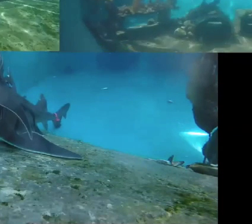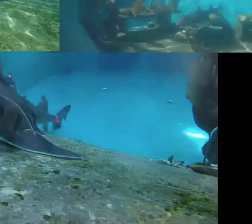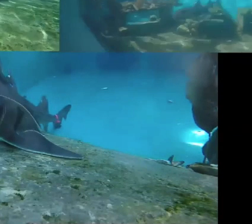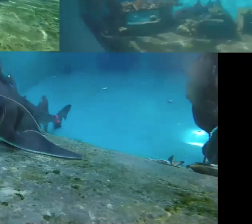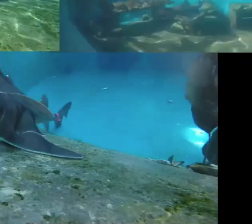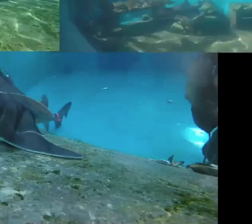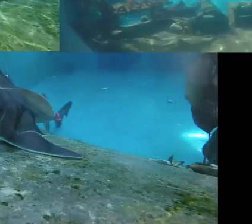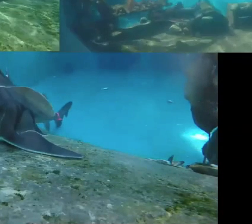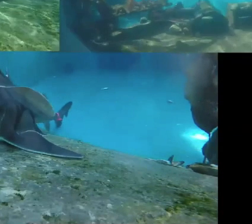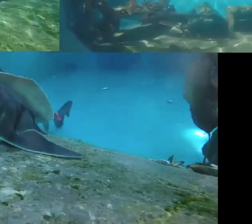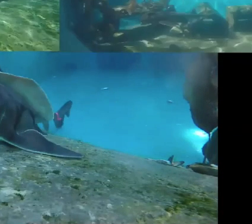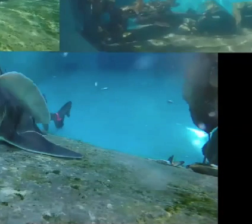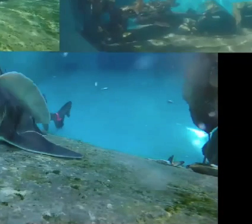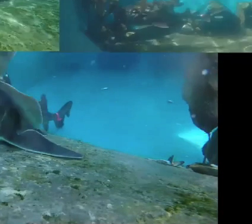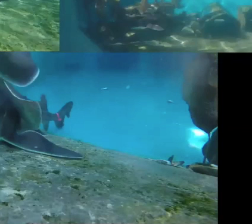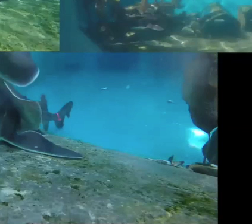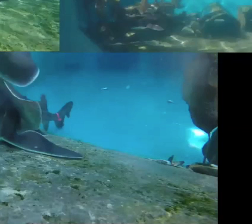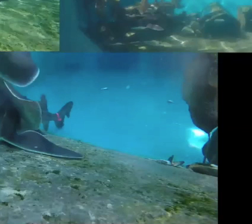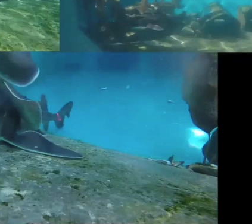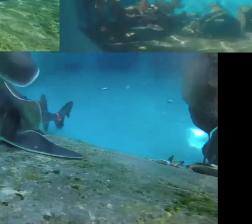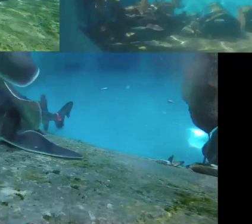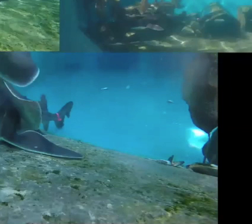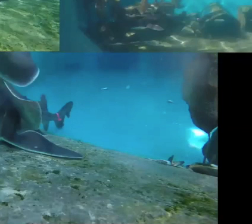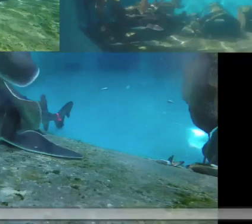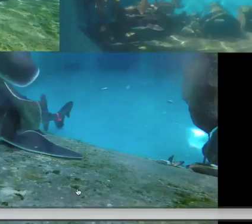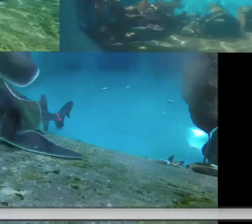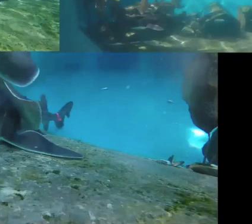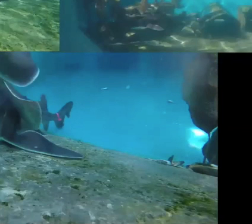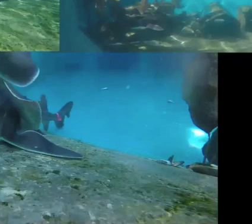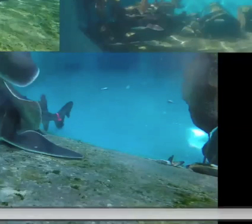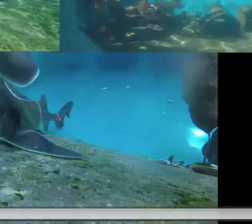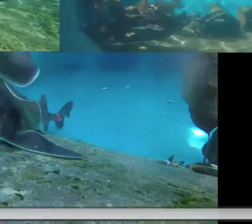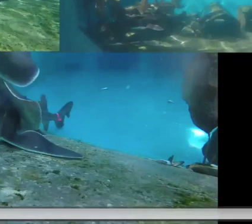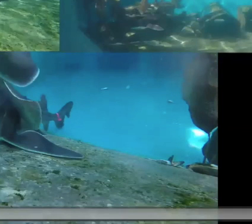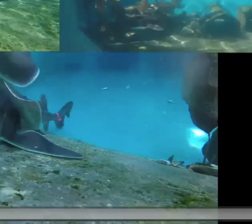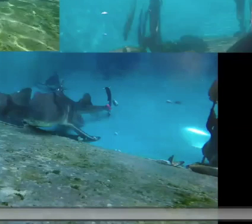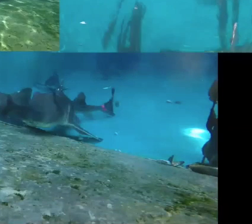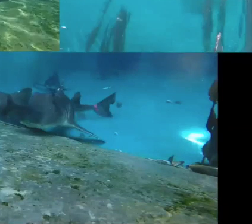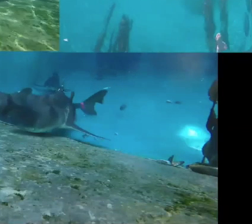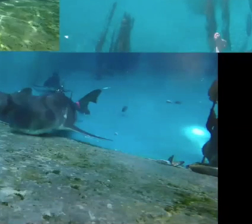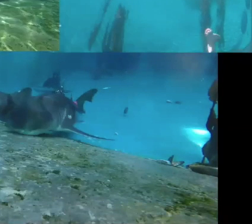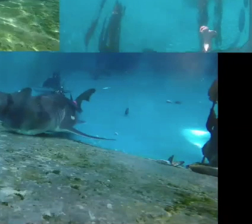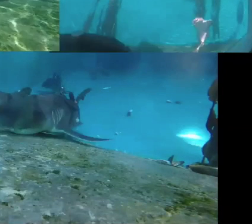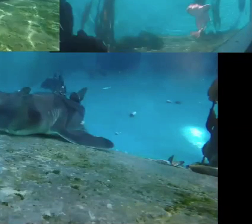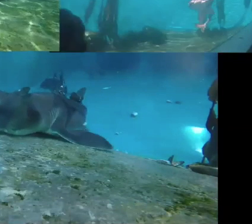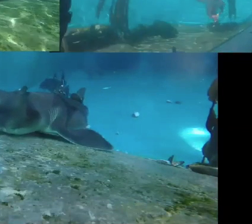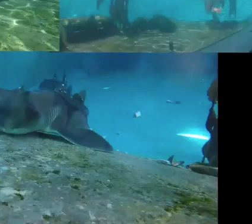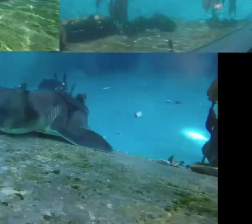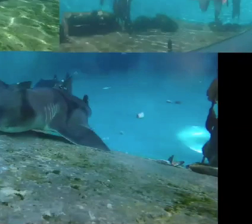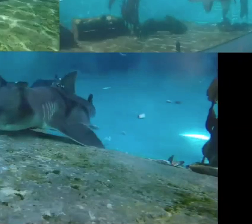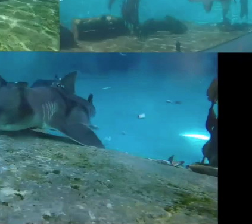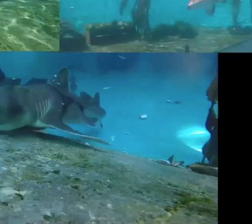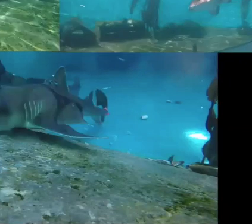of her. Random things happen in there, but you can see that really small movement she makes when she's